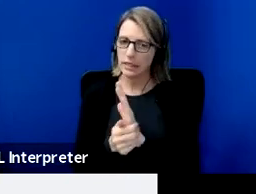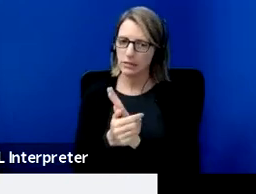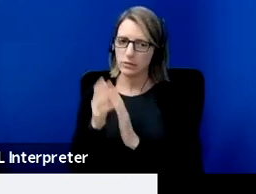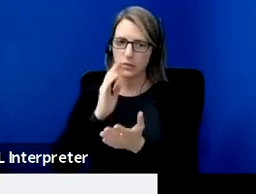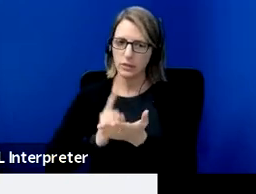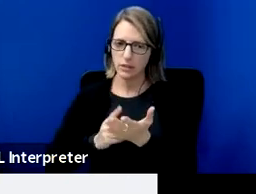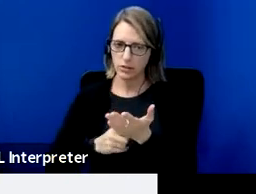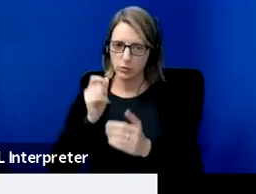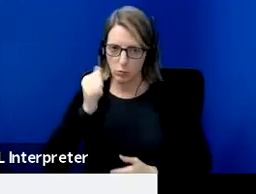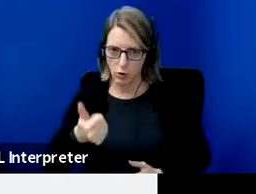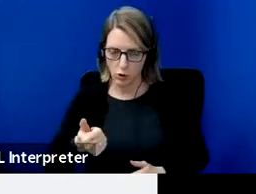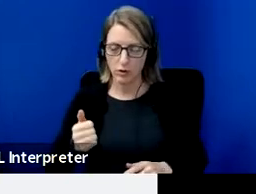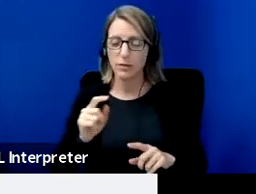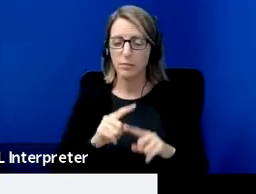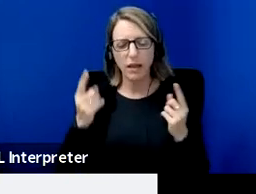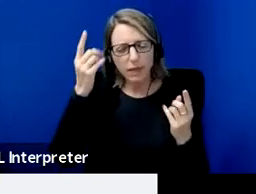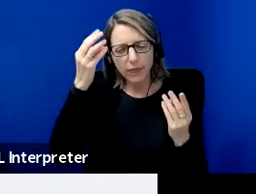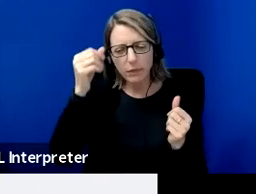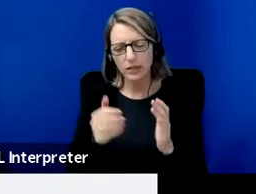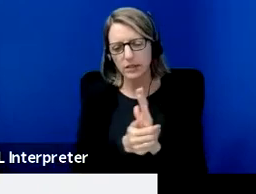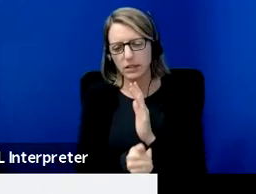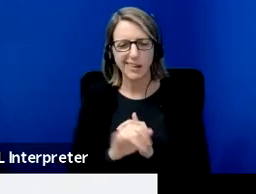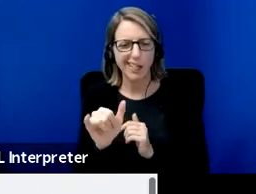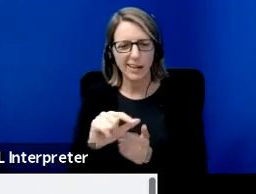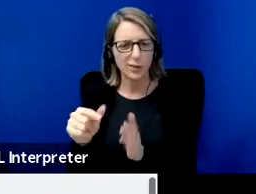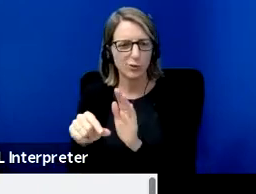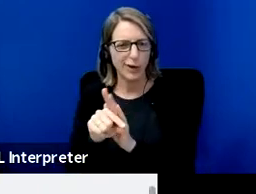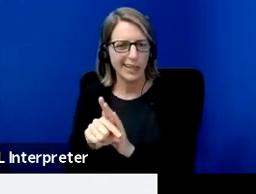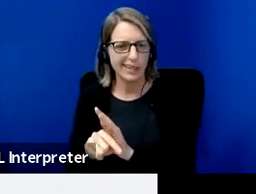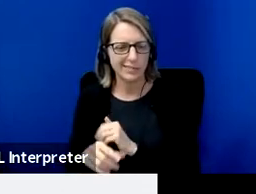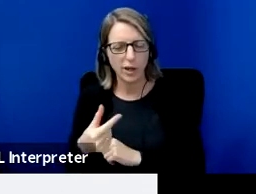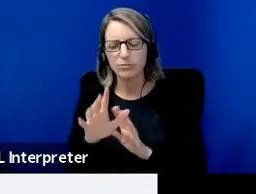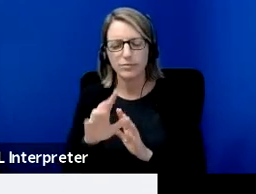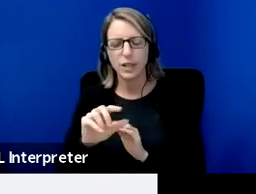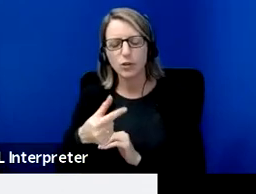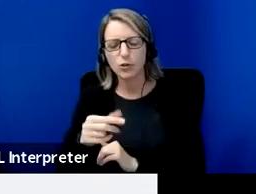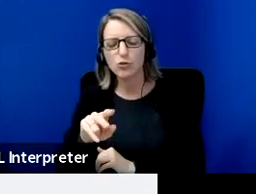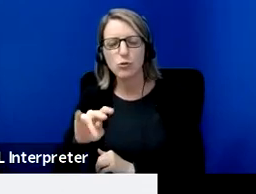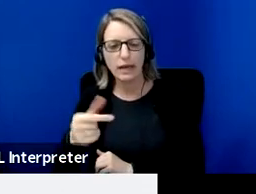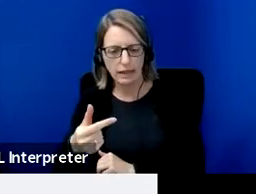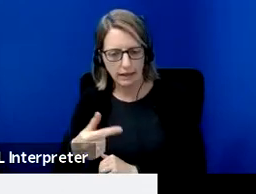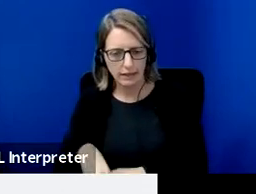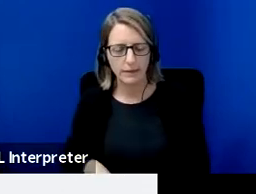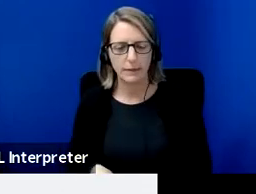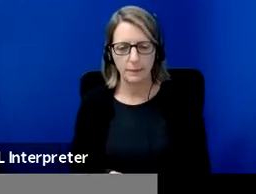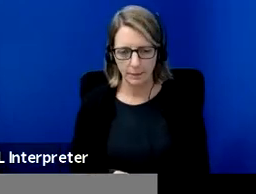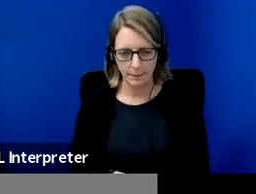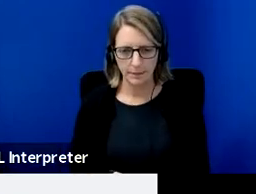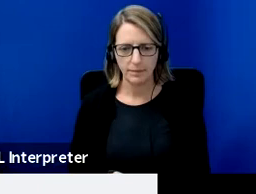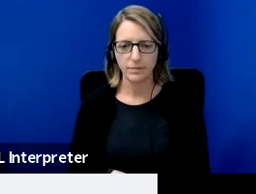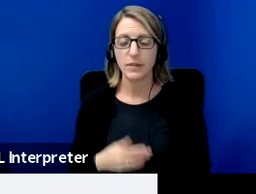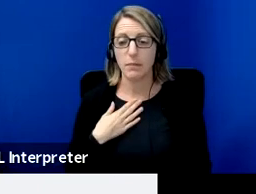tomorrow, but think about skills as grading. That's how I want you to think about it. So here's my activity. I'm going to push